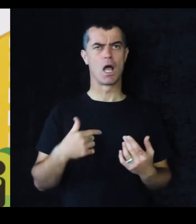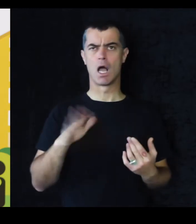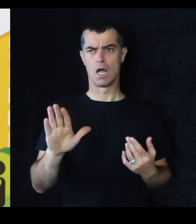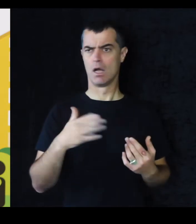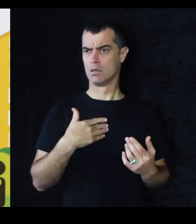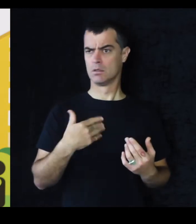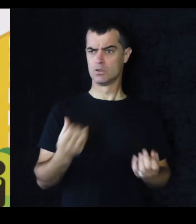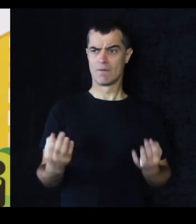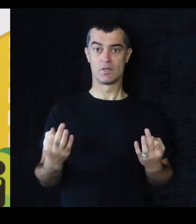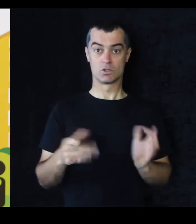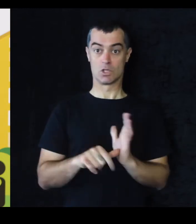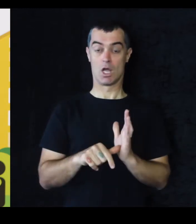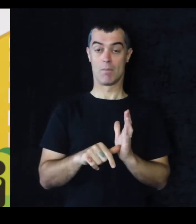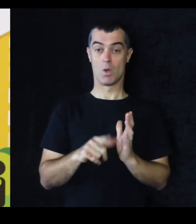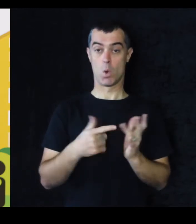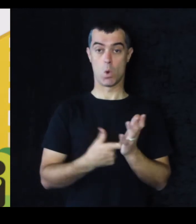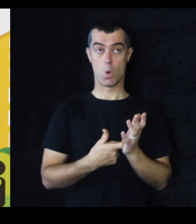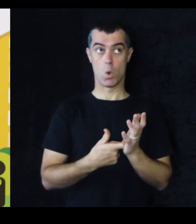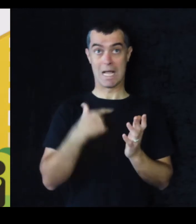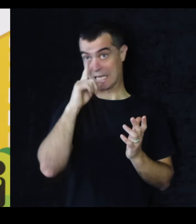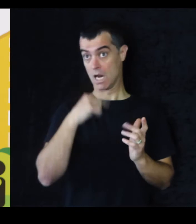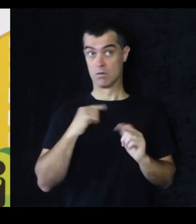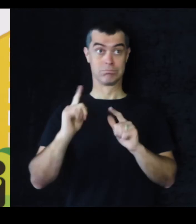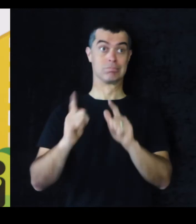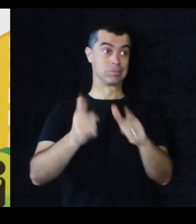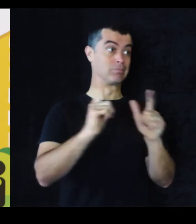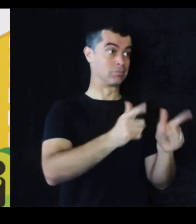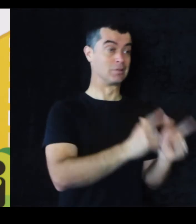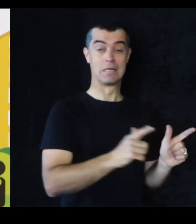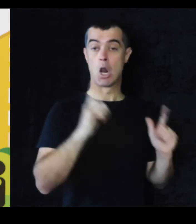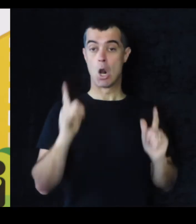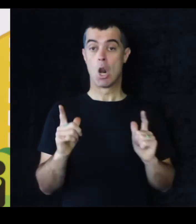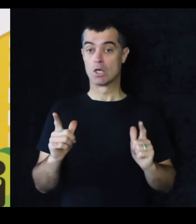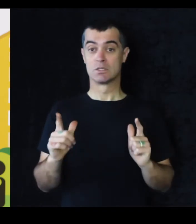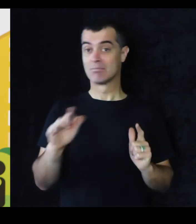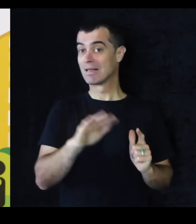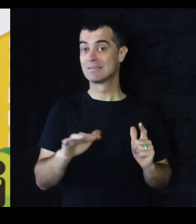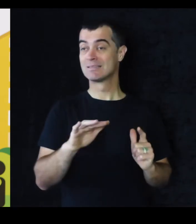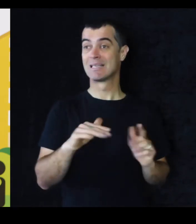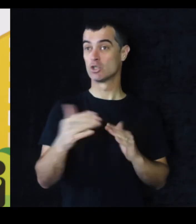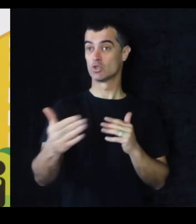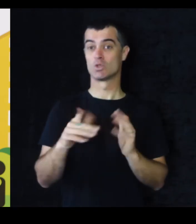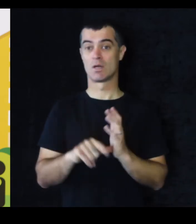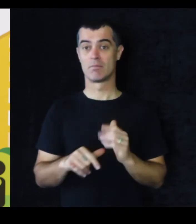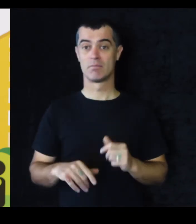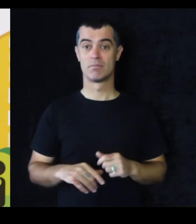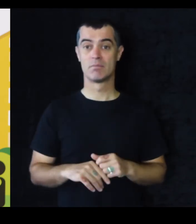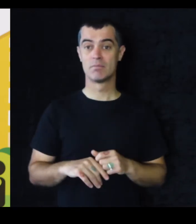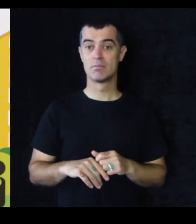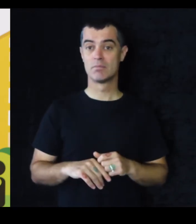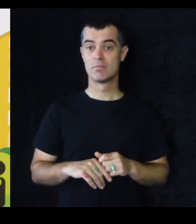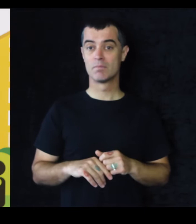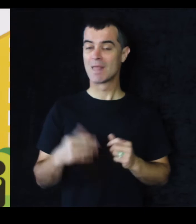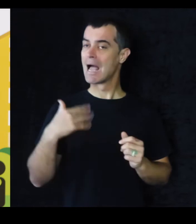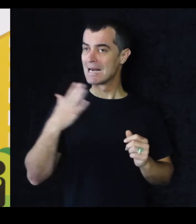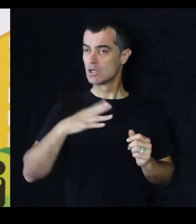don't have the time or the ability to get around to lots of places in a short period of time.